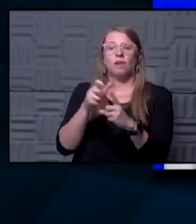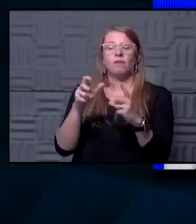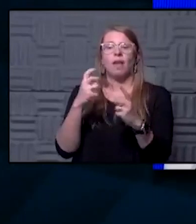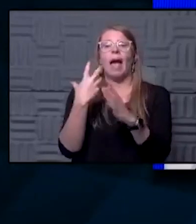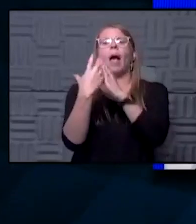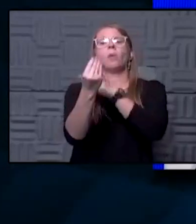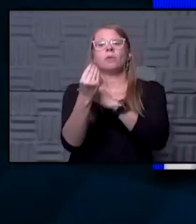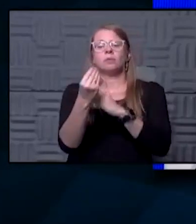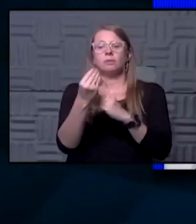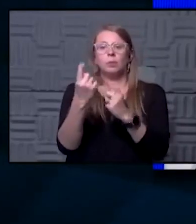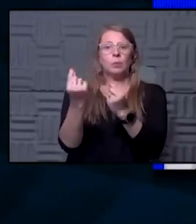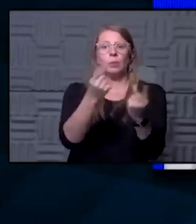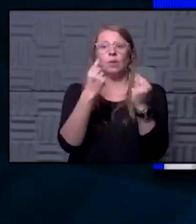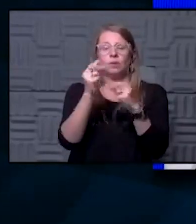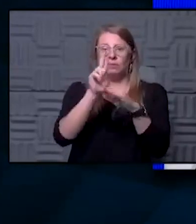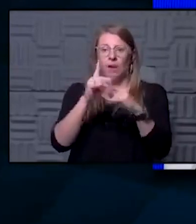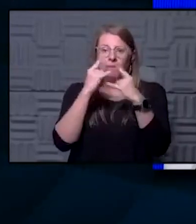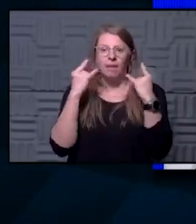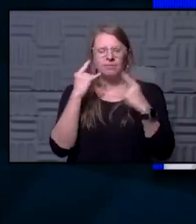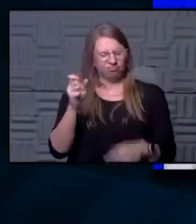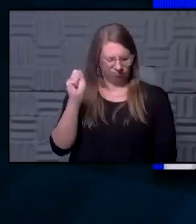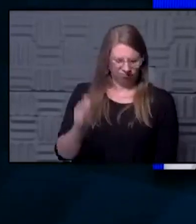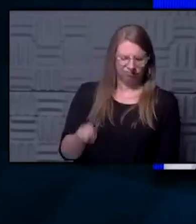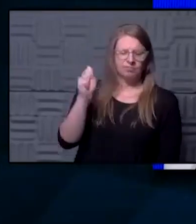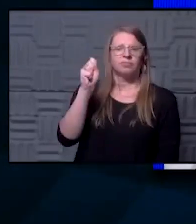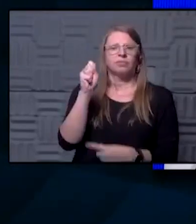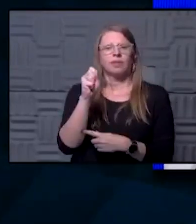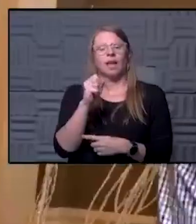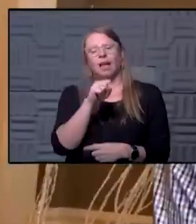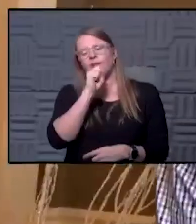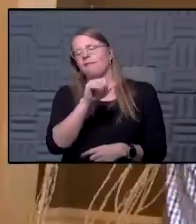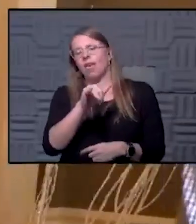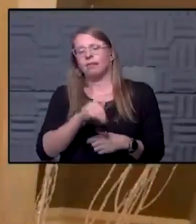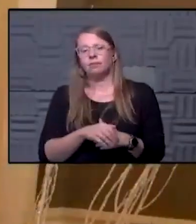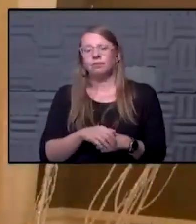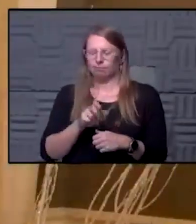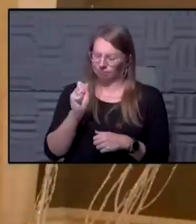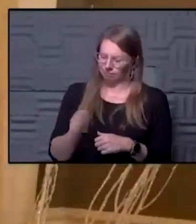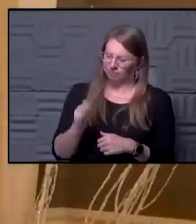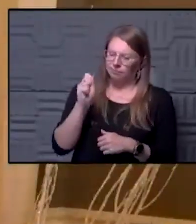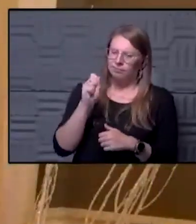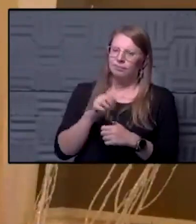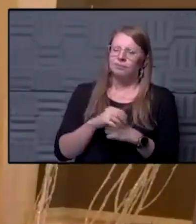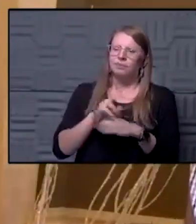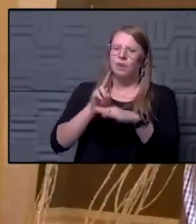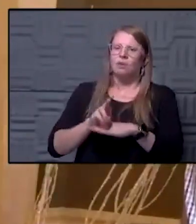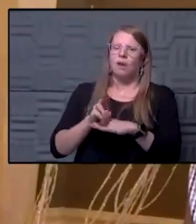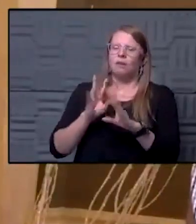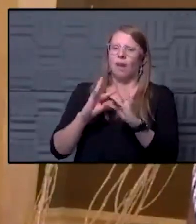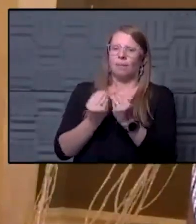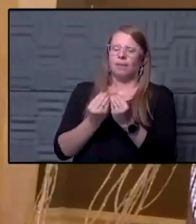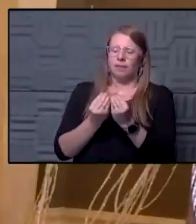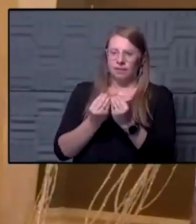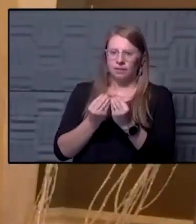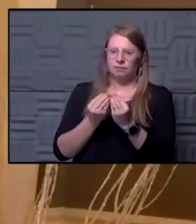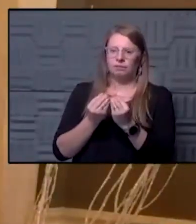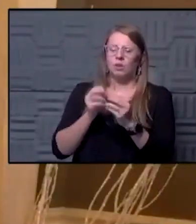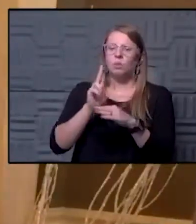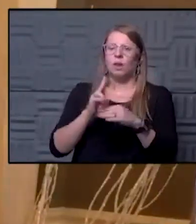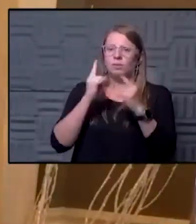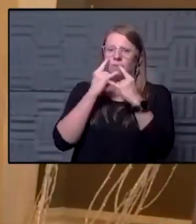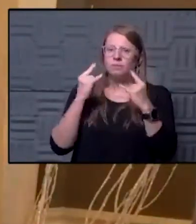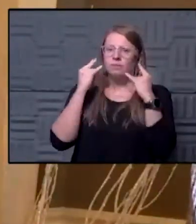public? Absolutely. Good Absolutely. man. I love that. I wear a mask. Our family wear a mask. I have a